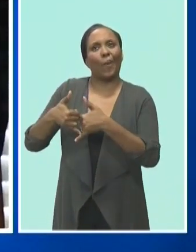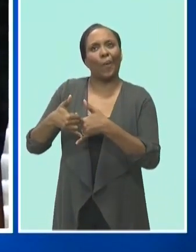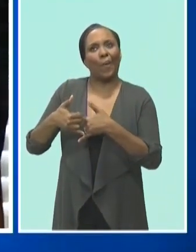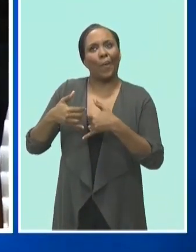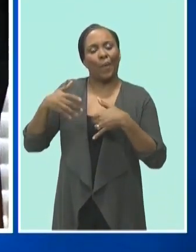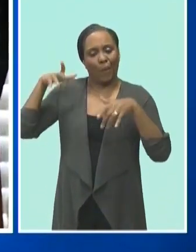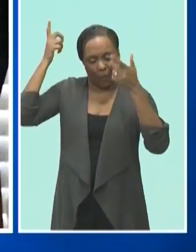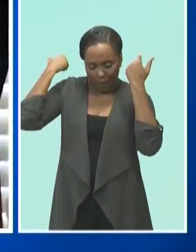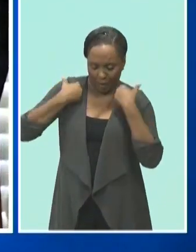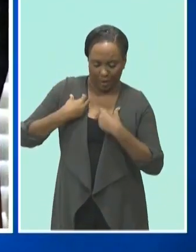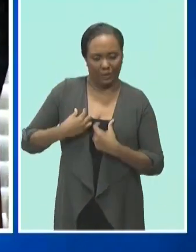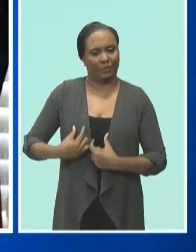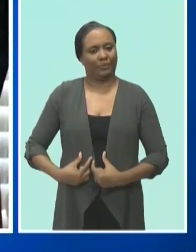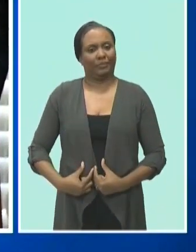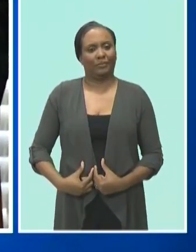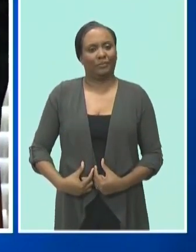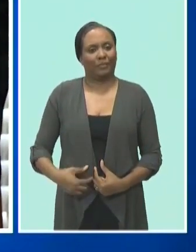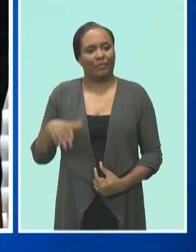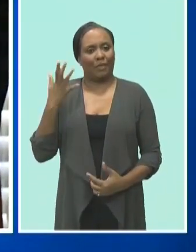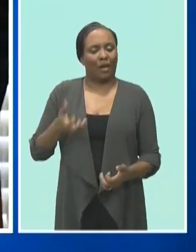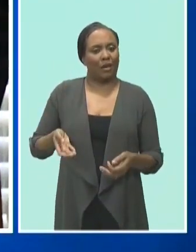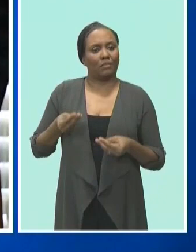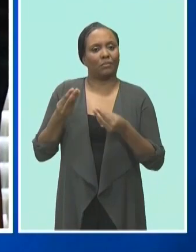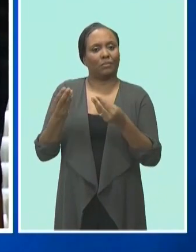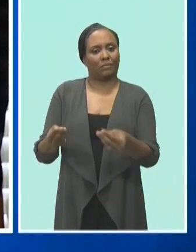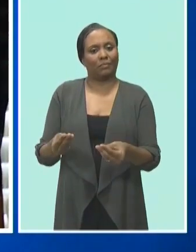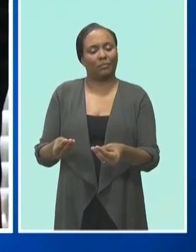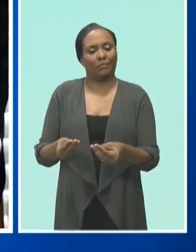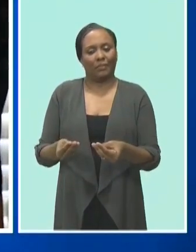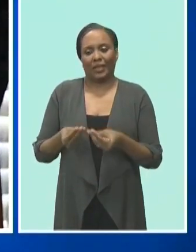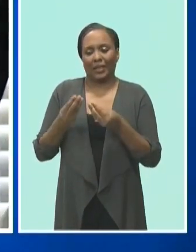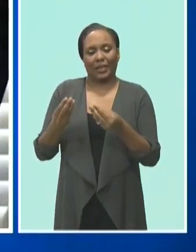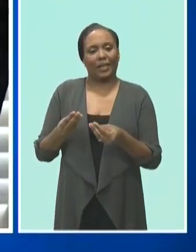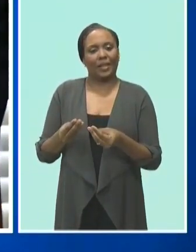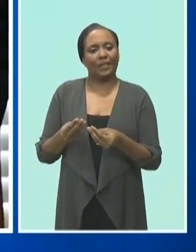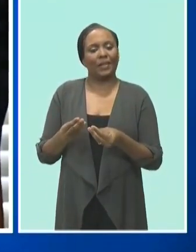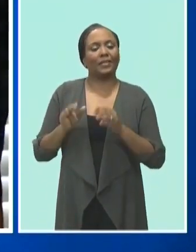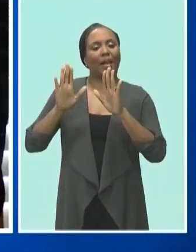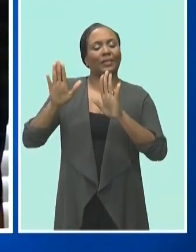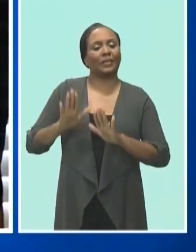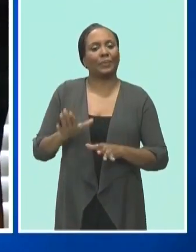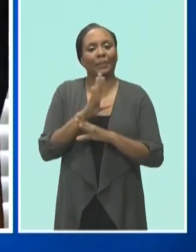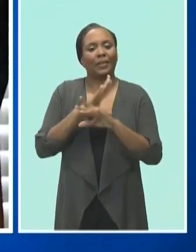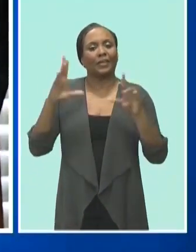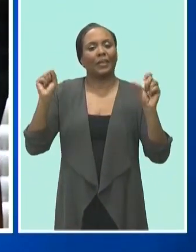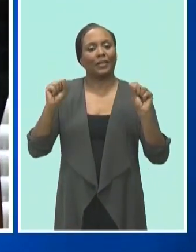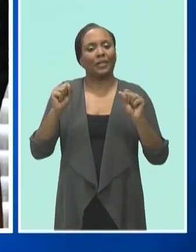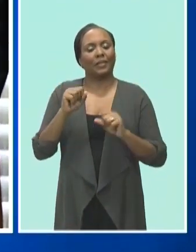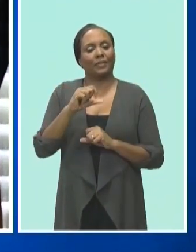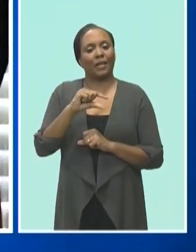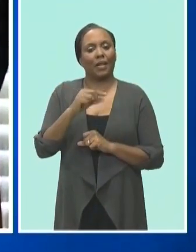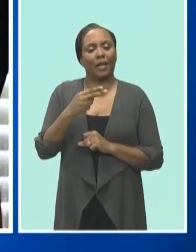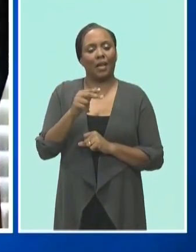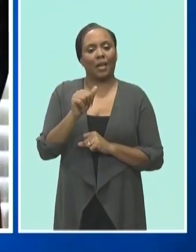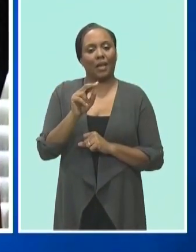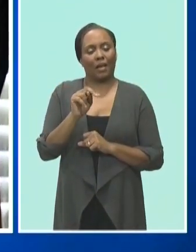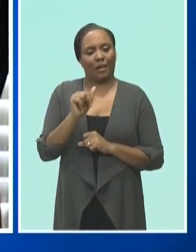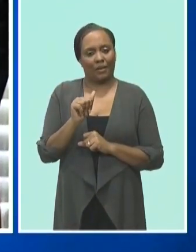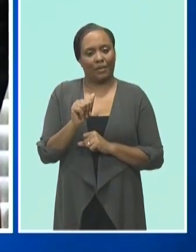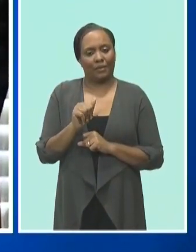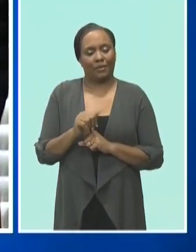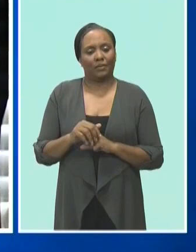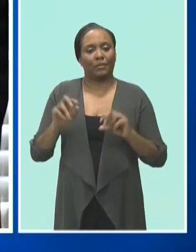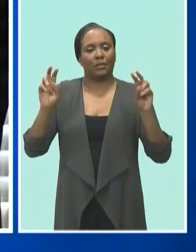Guyana today is pleased to confer on His Excellency Nana Addo Dankwa Akufo-Addo, President of the Republic of Guyana, the Order